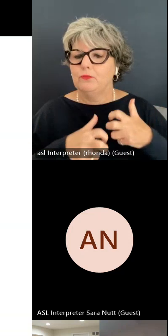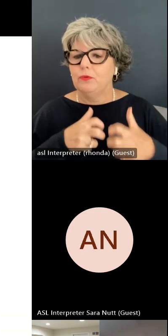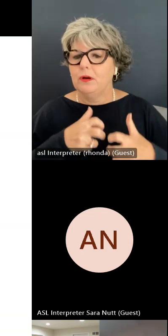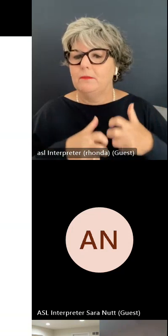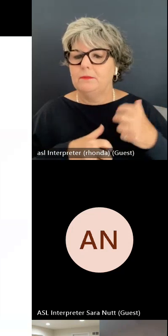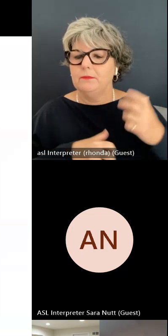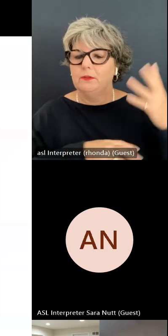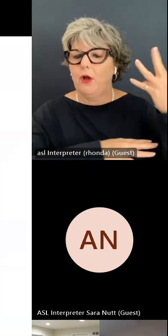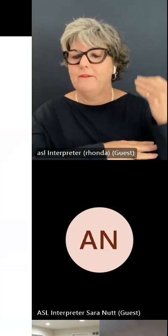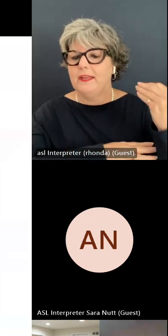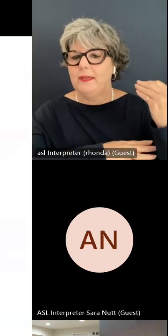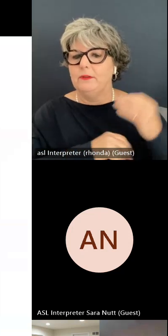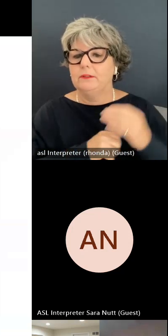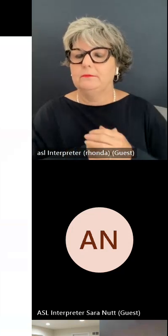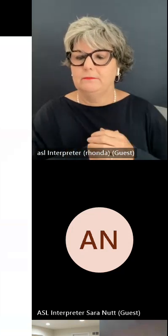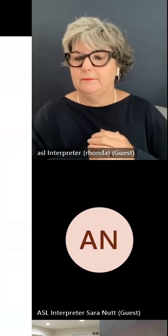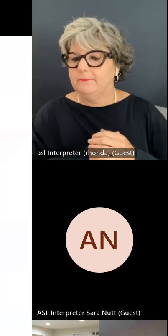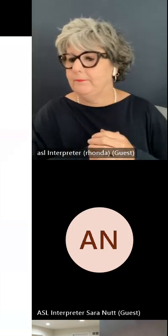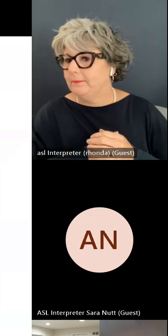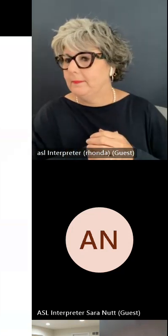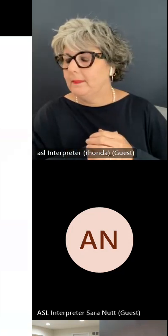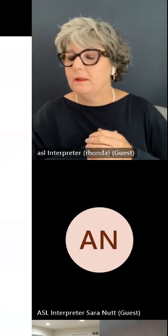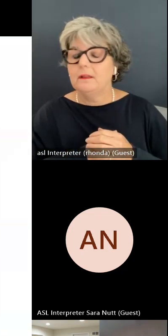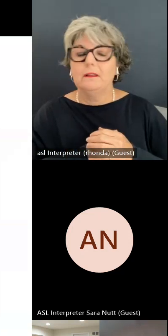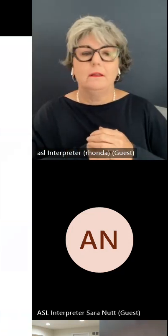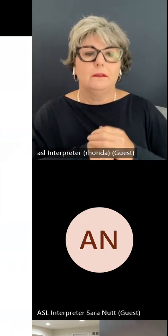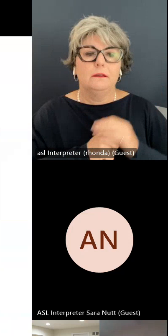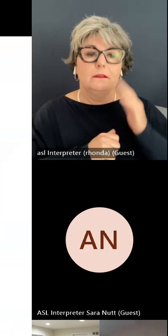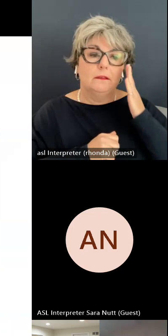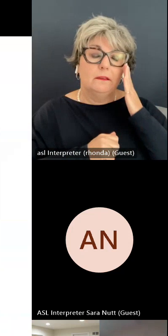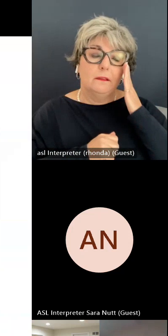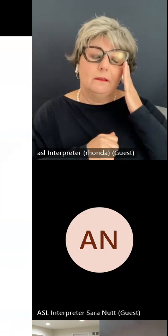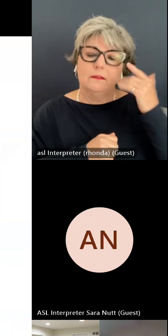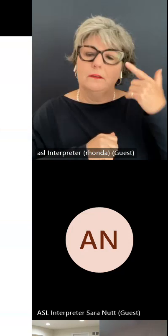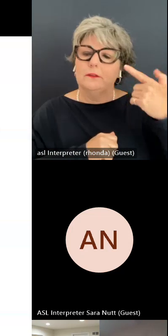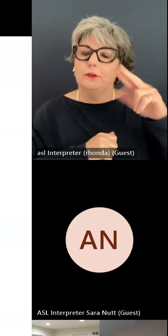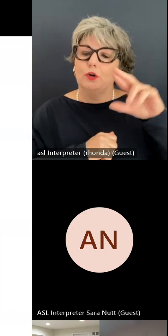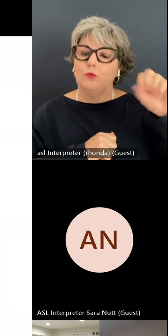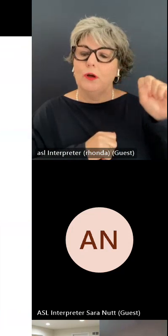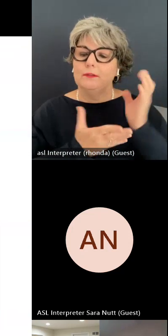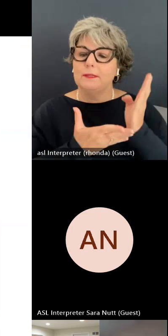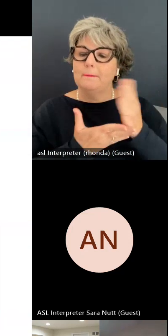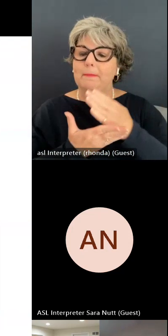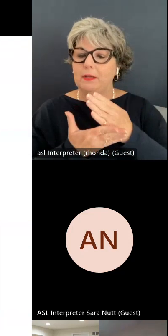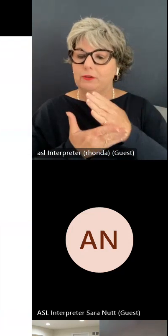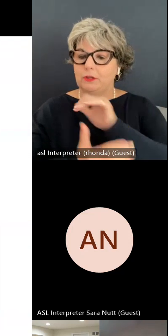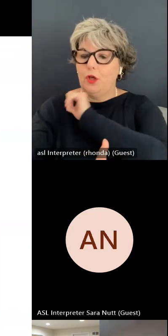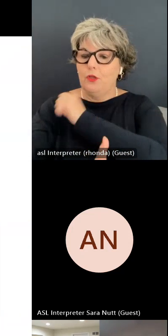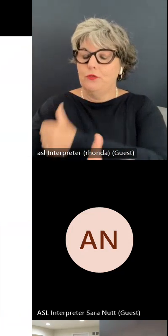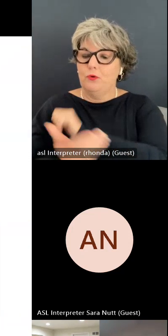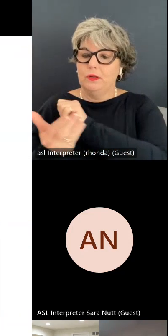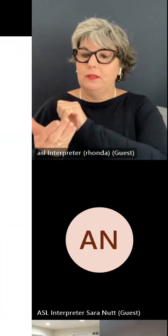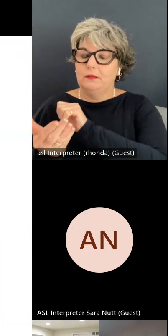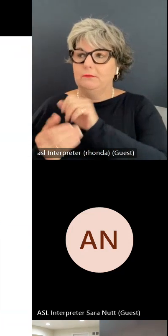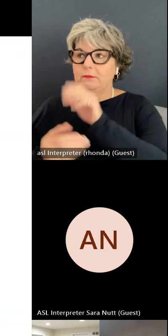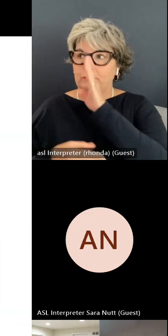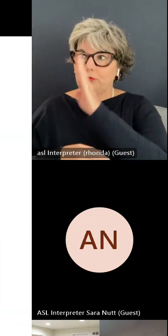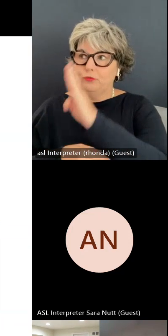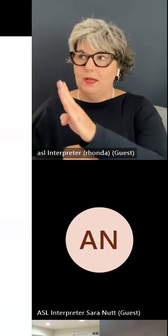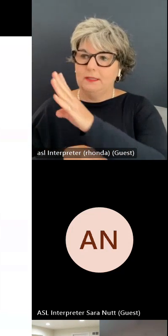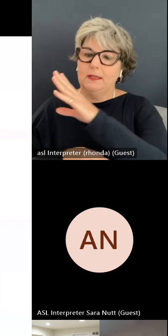off the camera. But so you take your gross budget authority is your essentially your direct plus